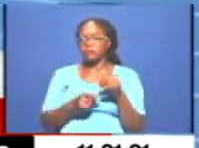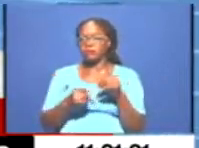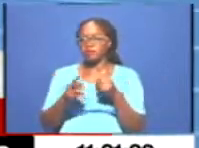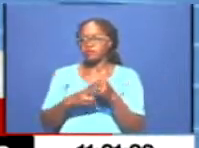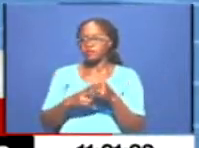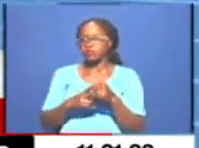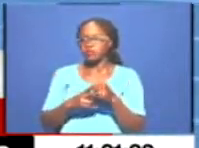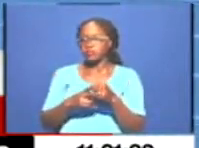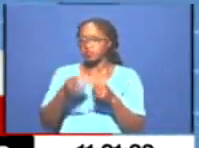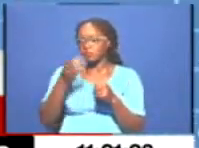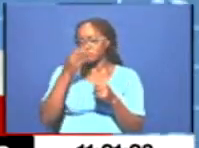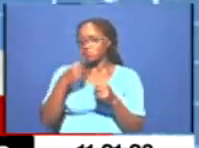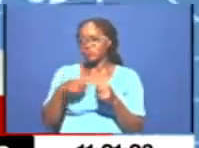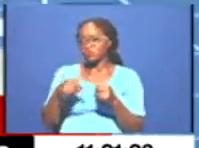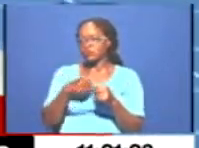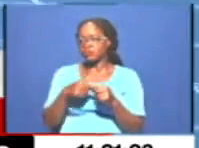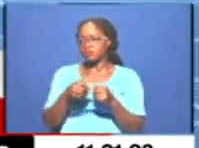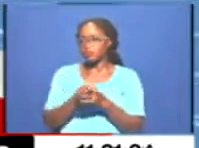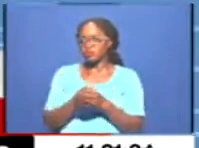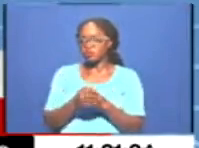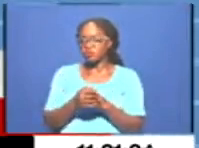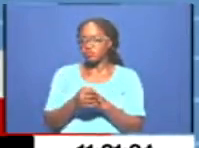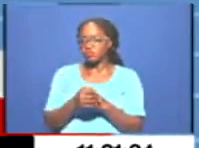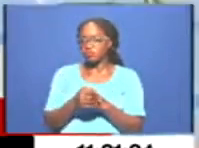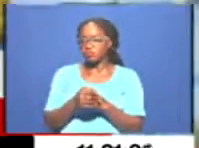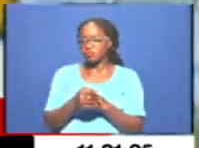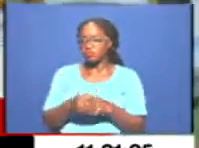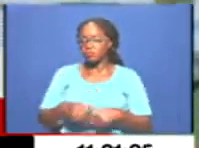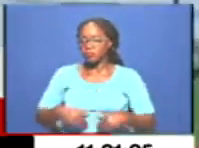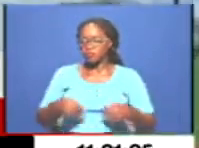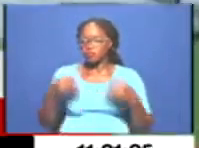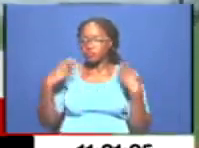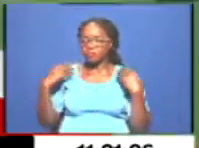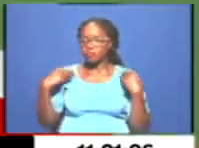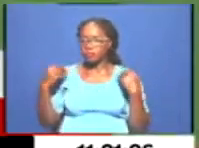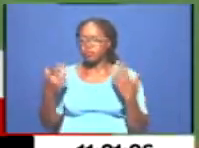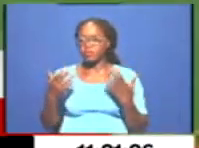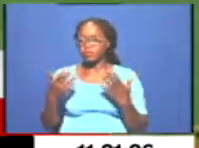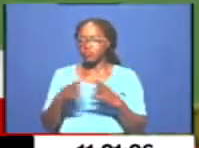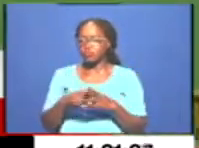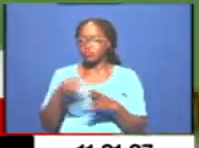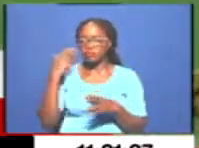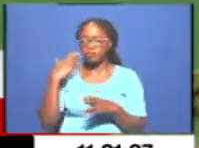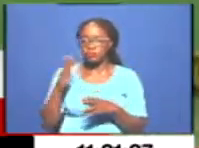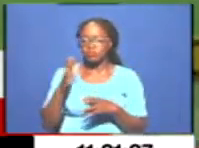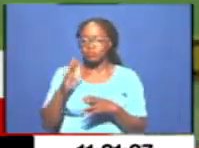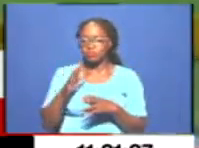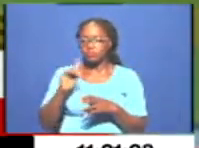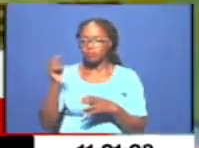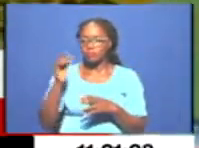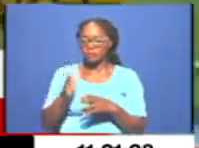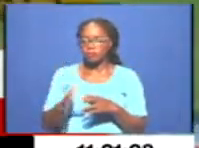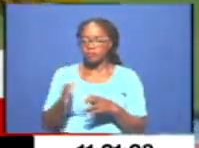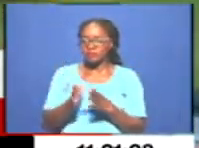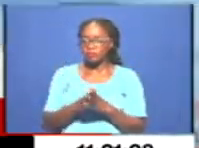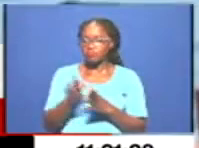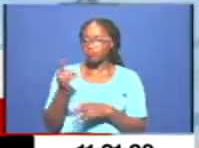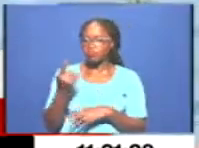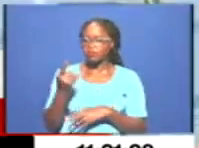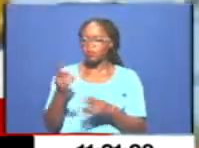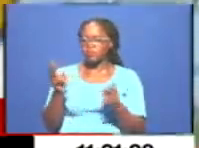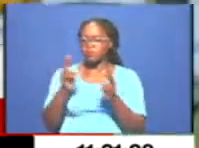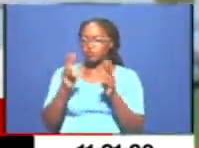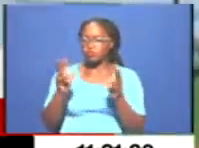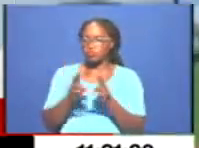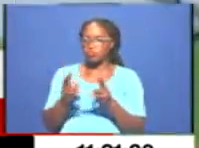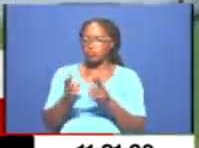our wishes, and this goes for both for the youth games and the Commonwealth, we do not want a Kenyan, their first international match is